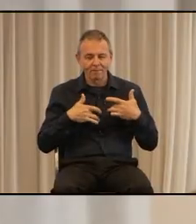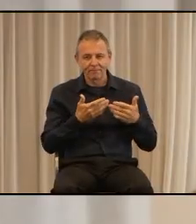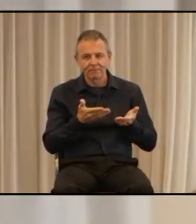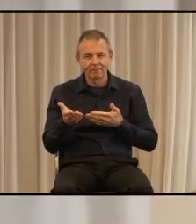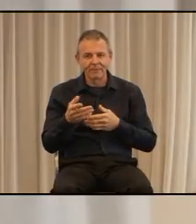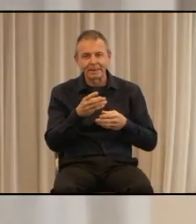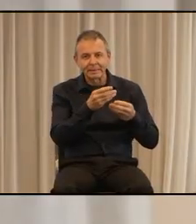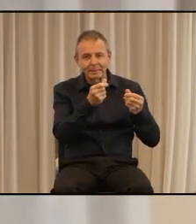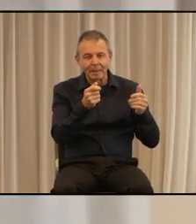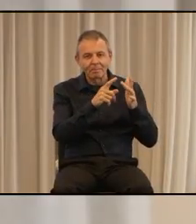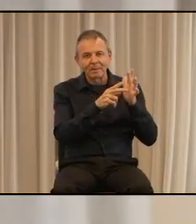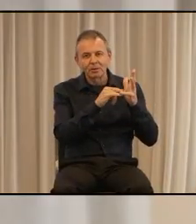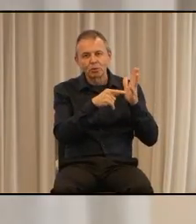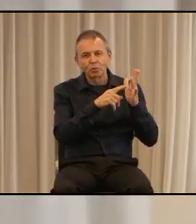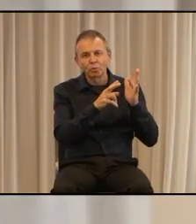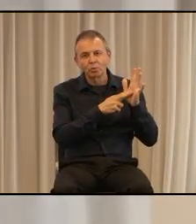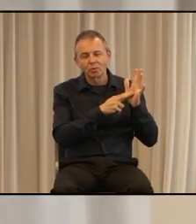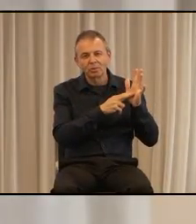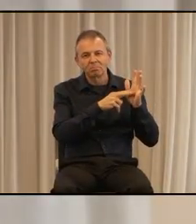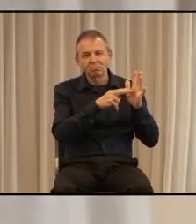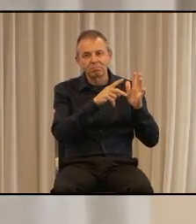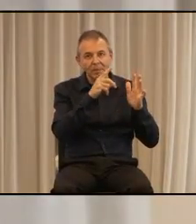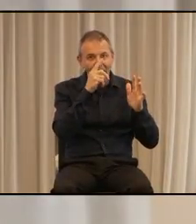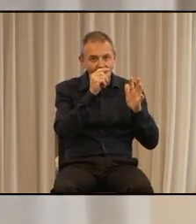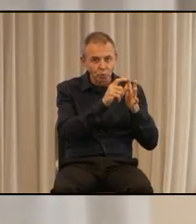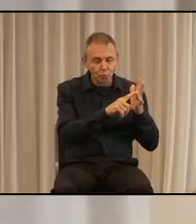that institutions can do that people can't.